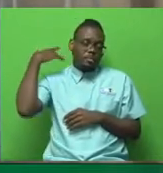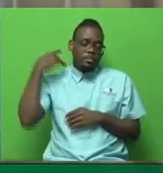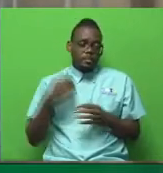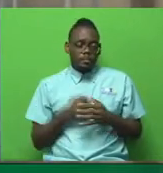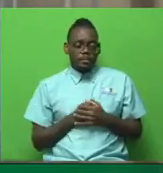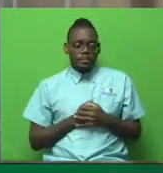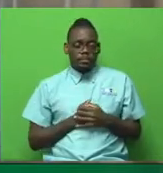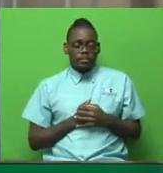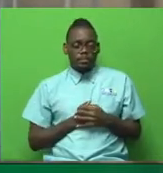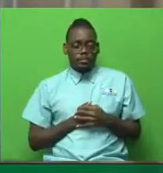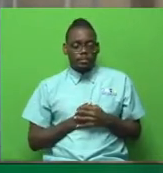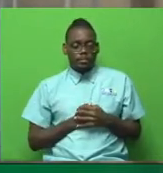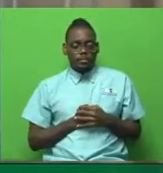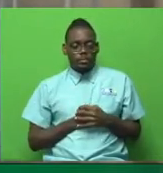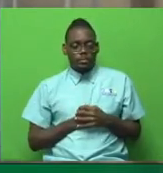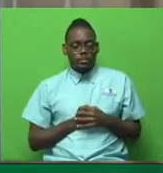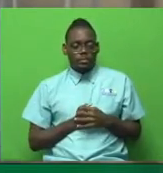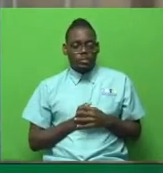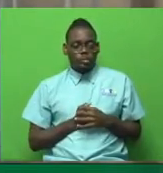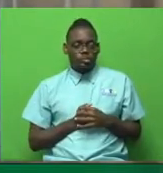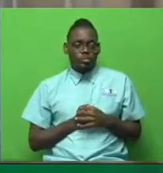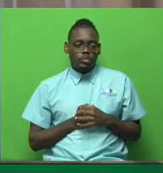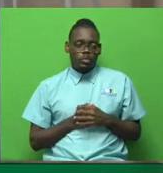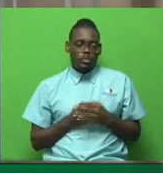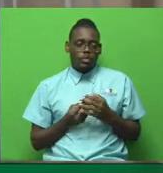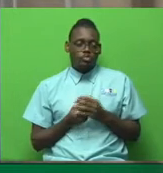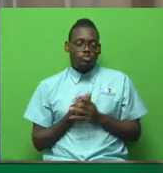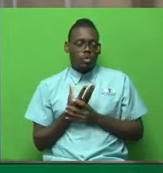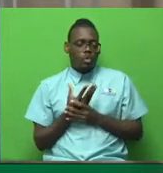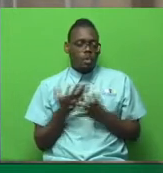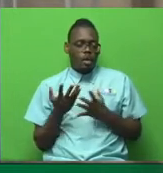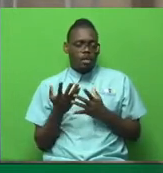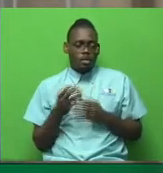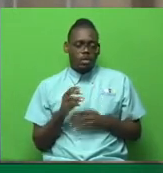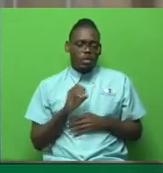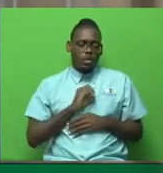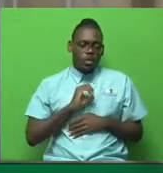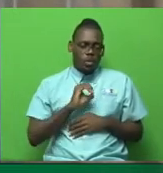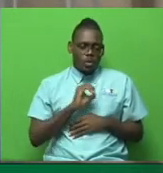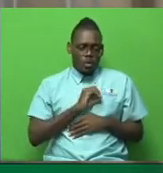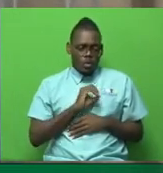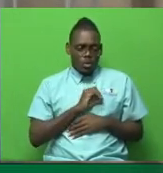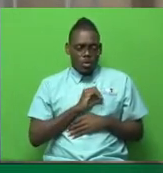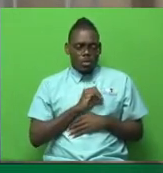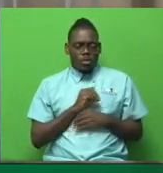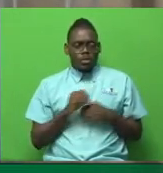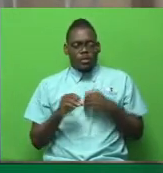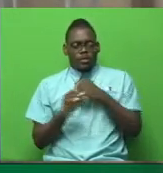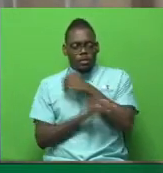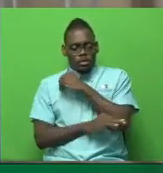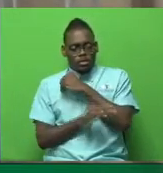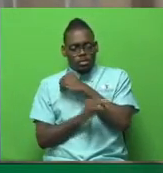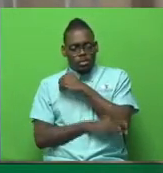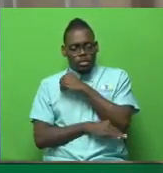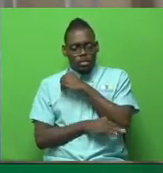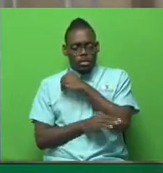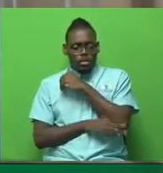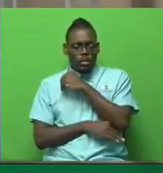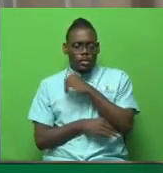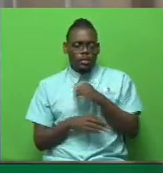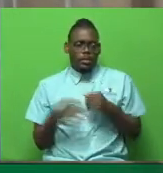the growing debt component the foreign debt component at a point in time when we our foreign exchange